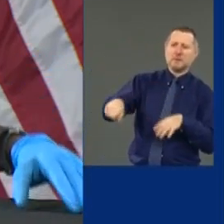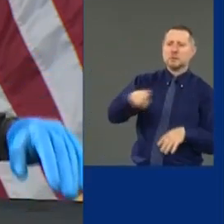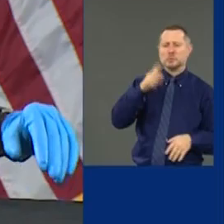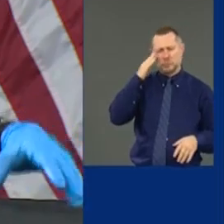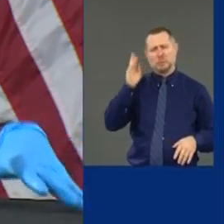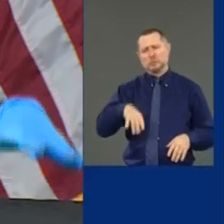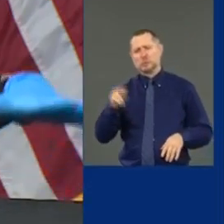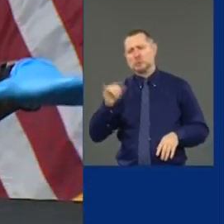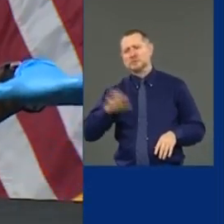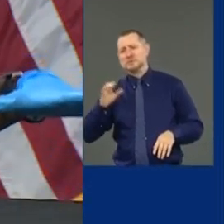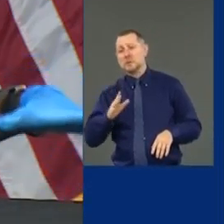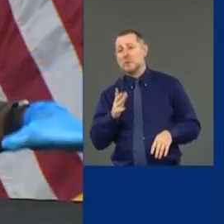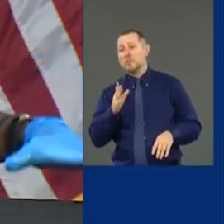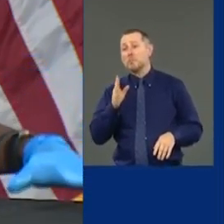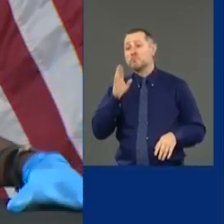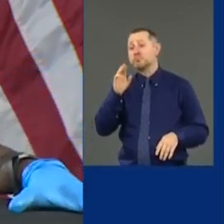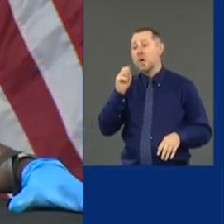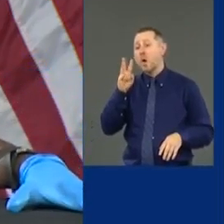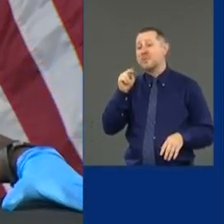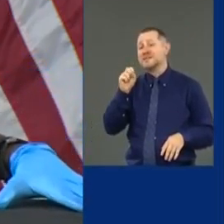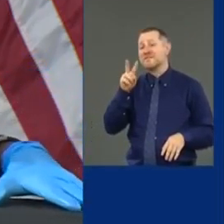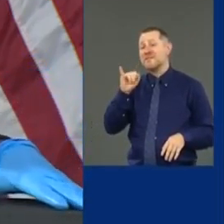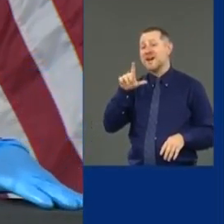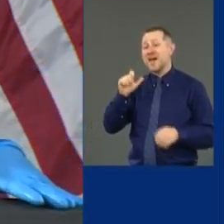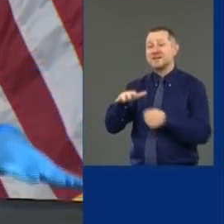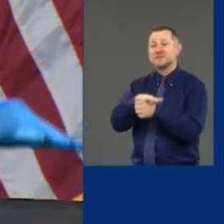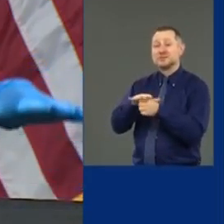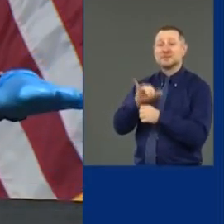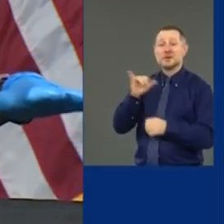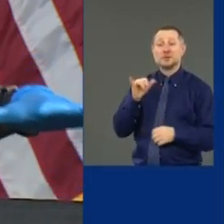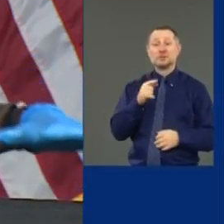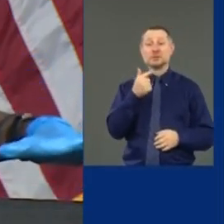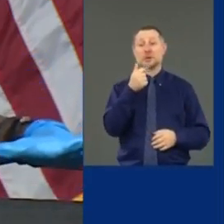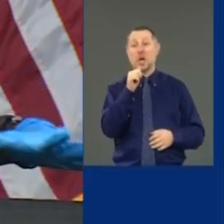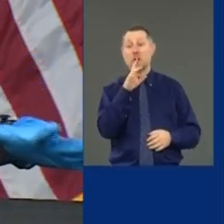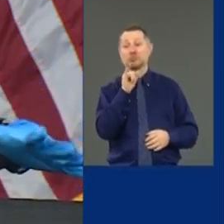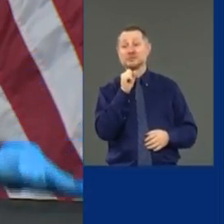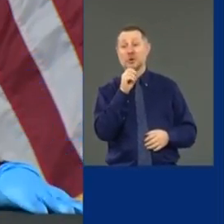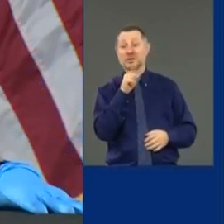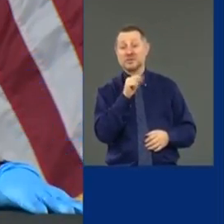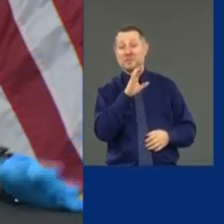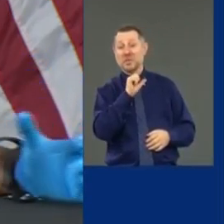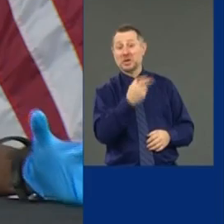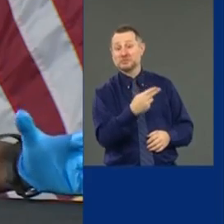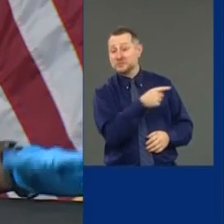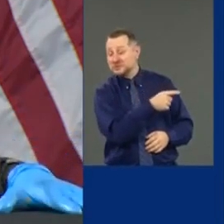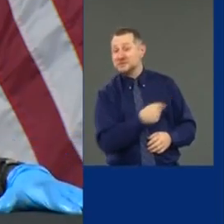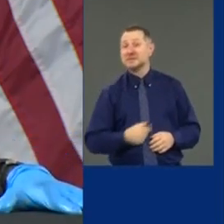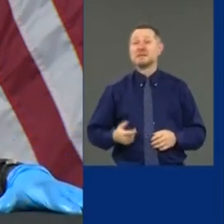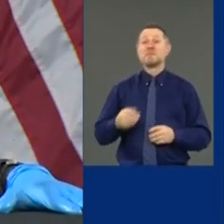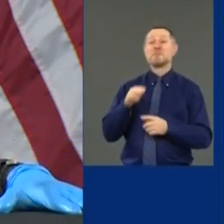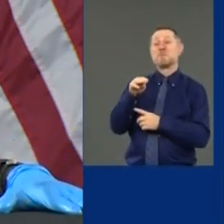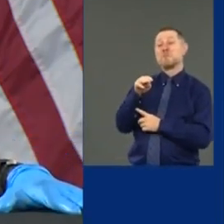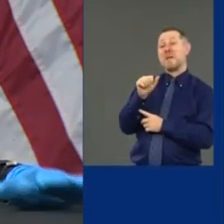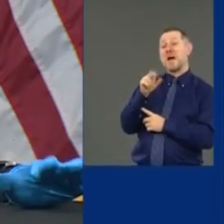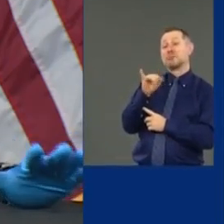Brownsville. But, you know, it's also in Garrison Beach. It's also in Marine Park. It's also, you know, so